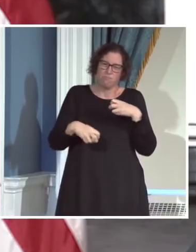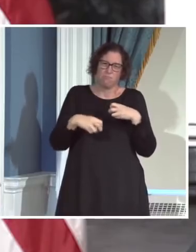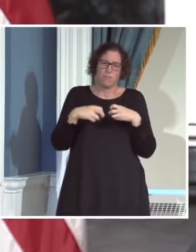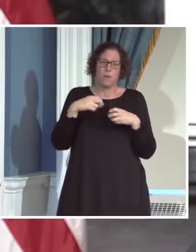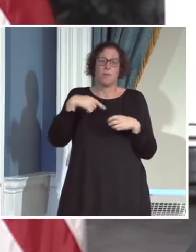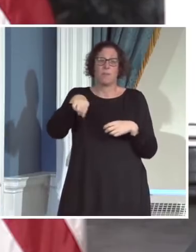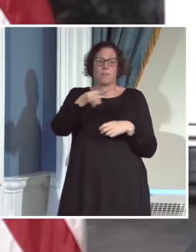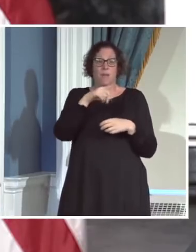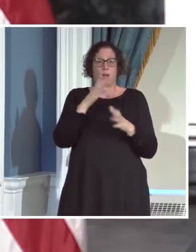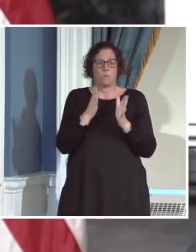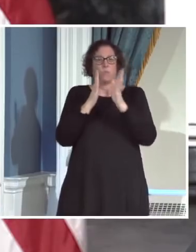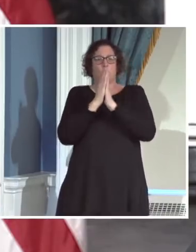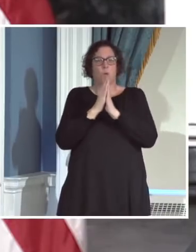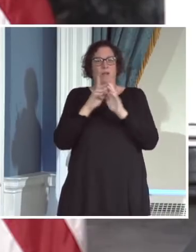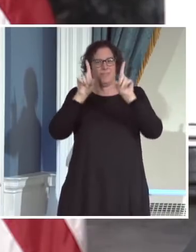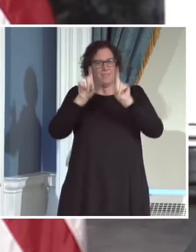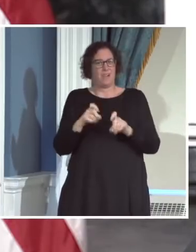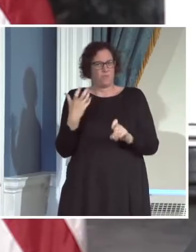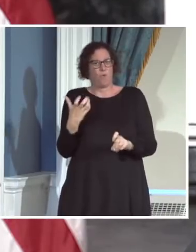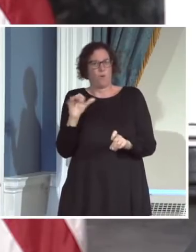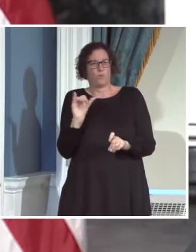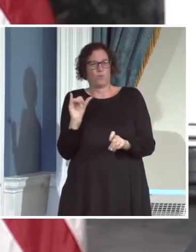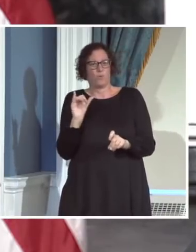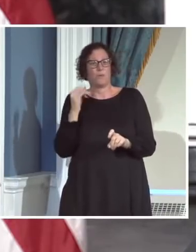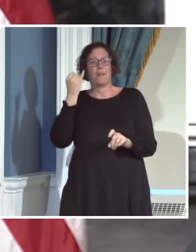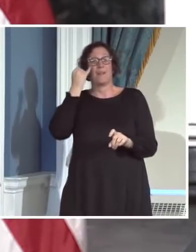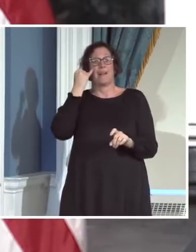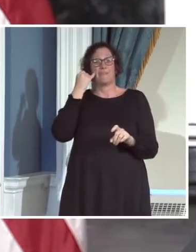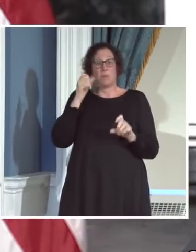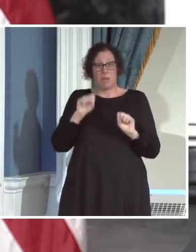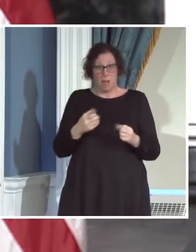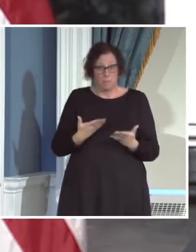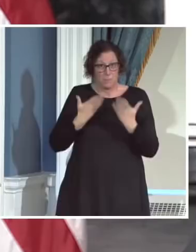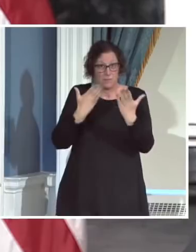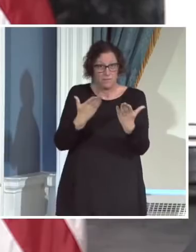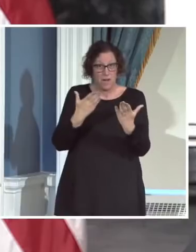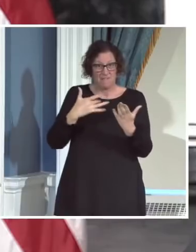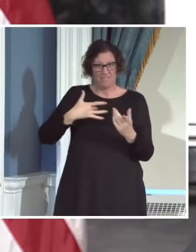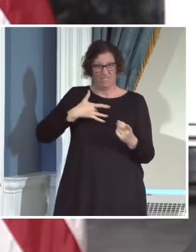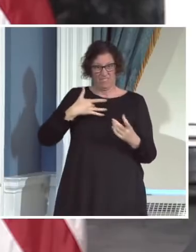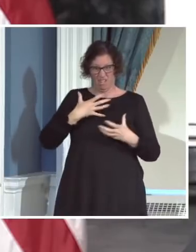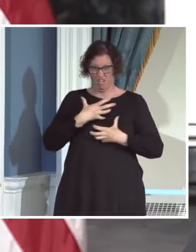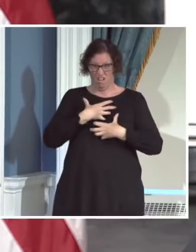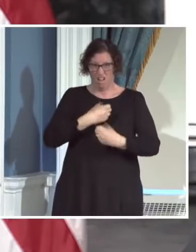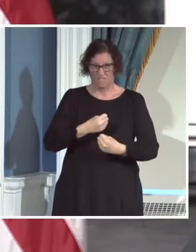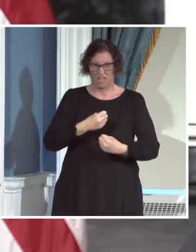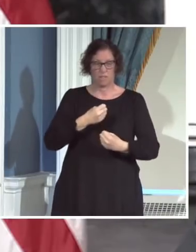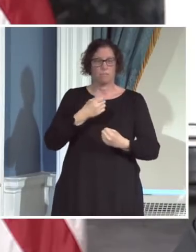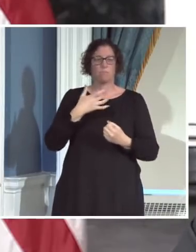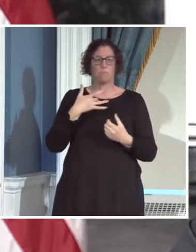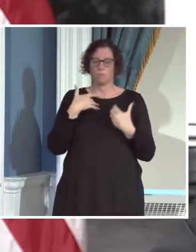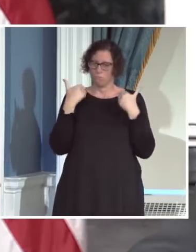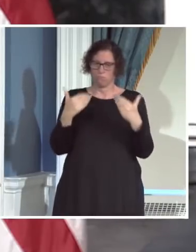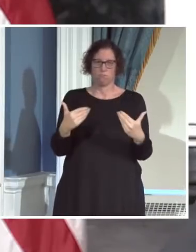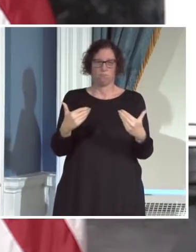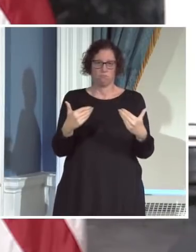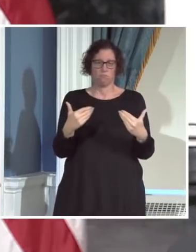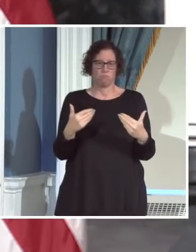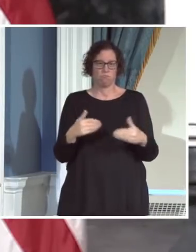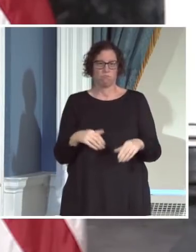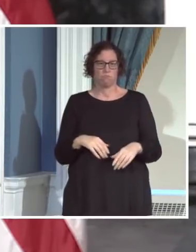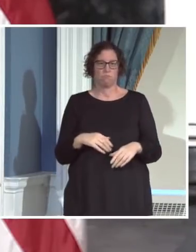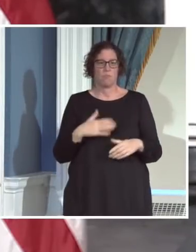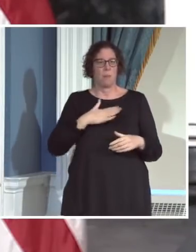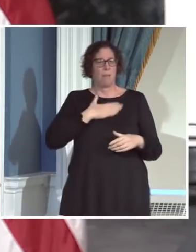confidence as they do this extraordinary work. We want to accommodate them. And since we have the capacity now, Mitch thought this was